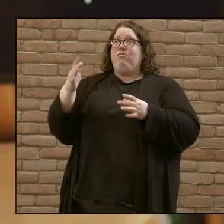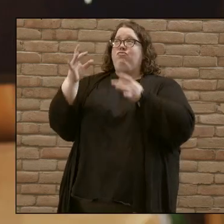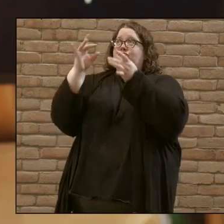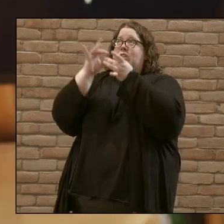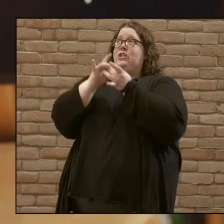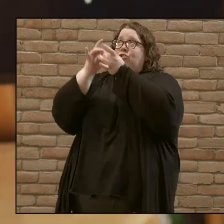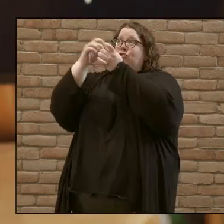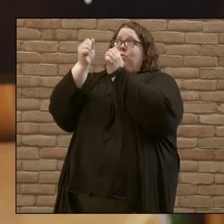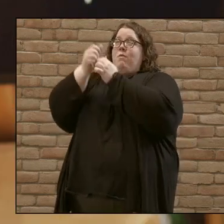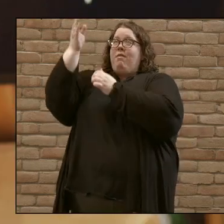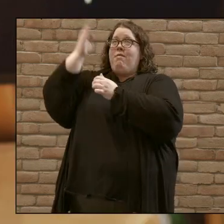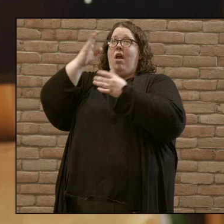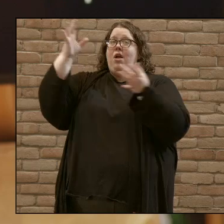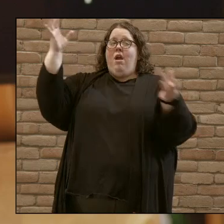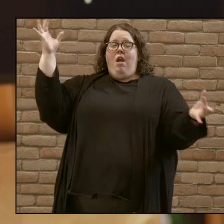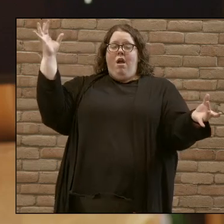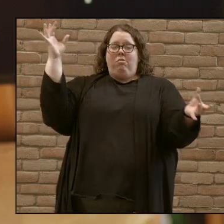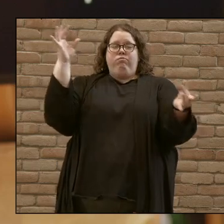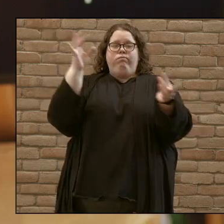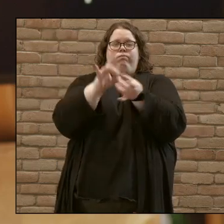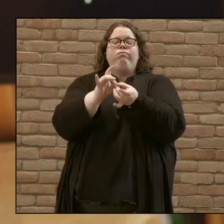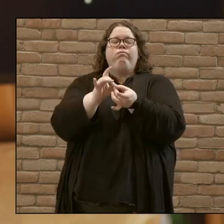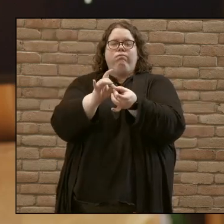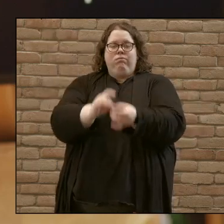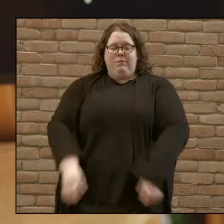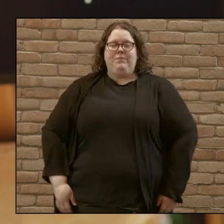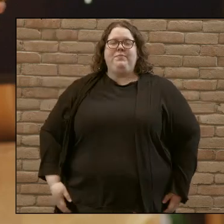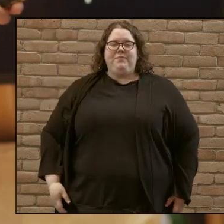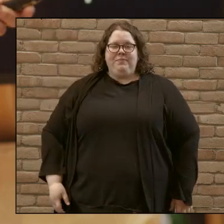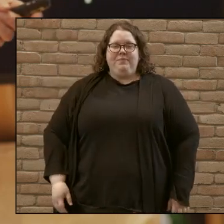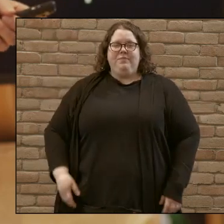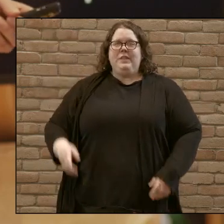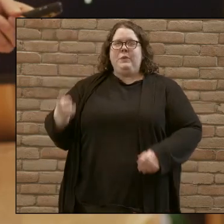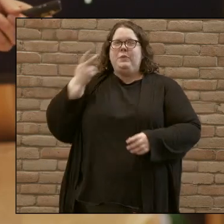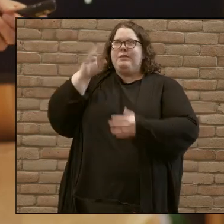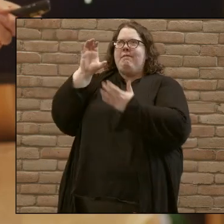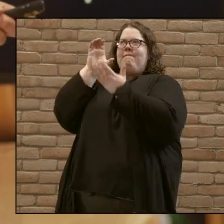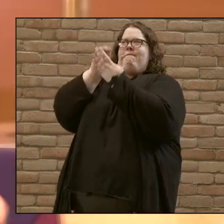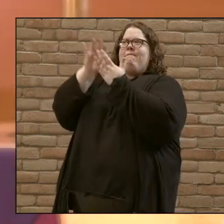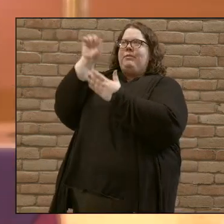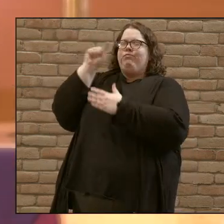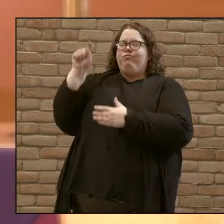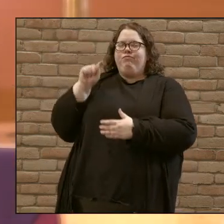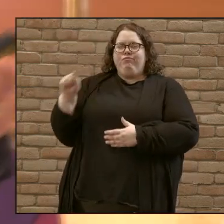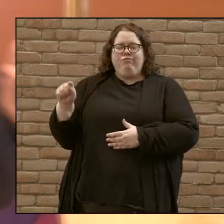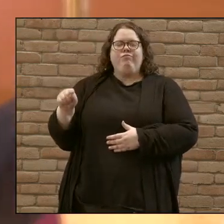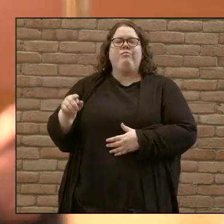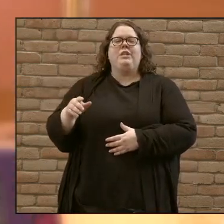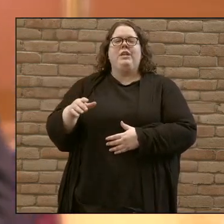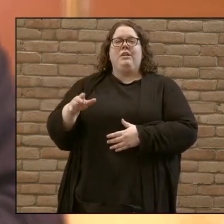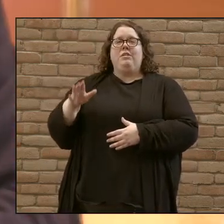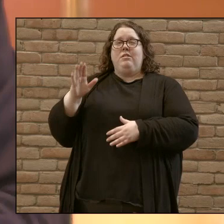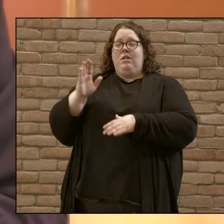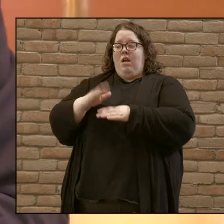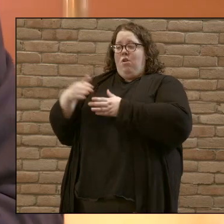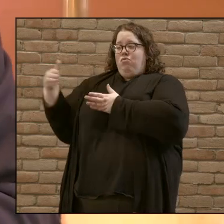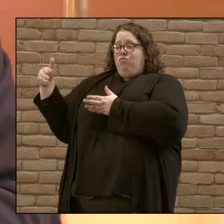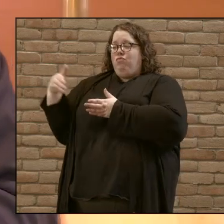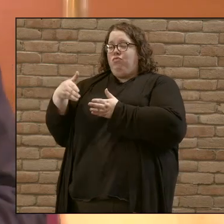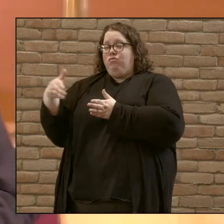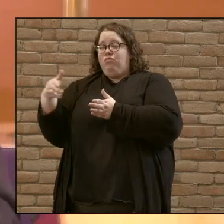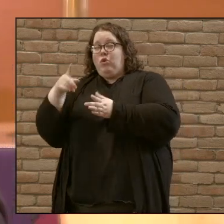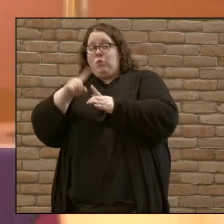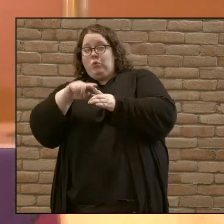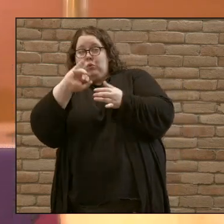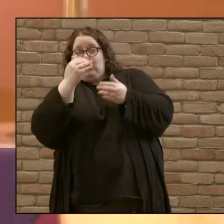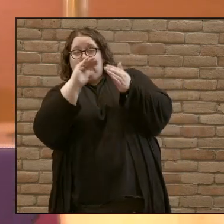know, in this text, both on that road into Jerusalem and in the temple, there